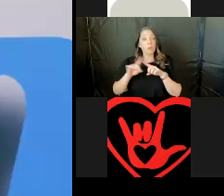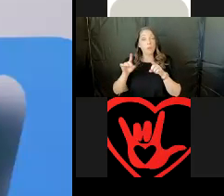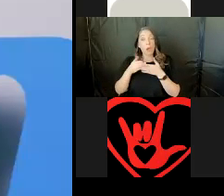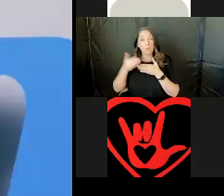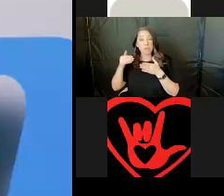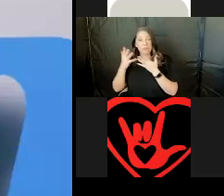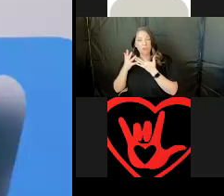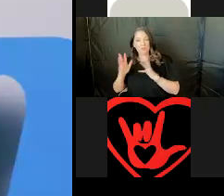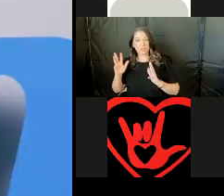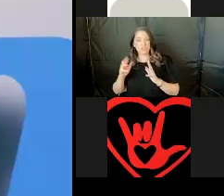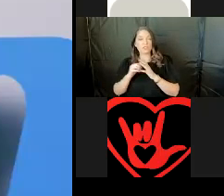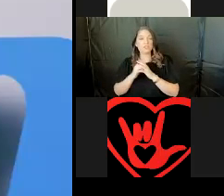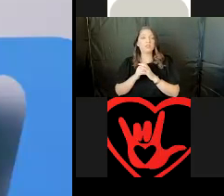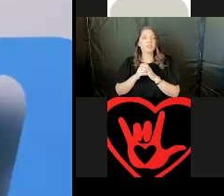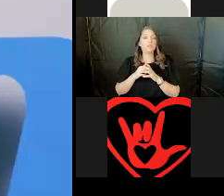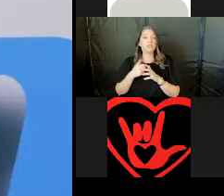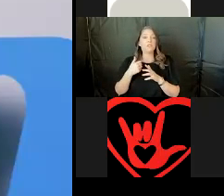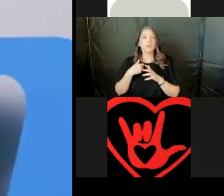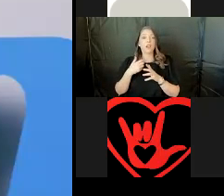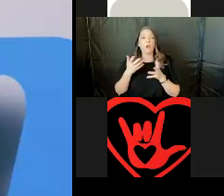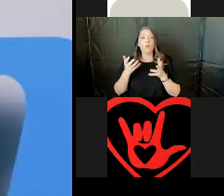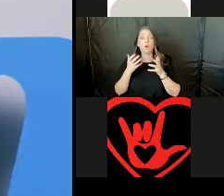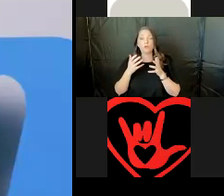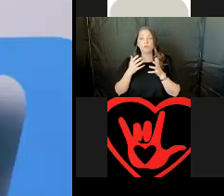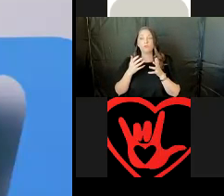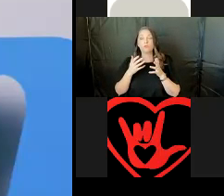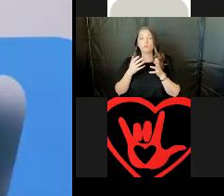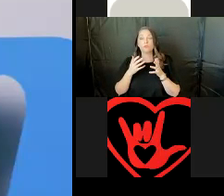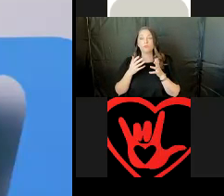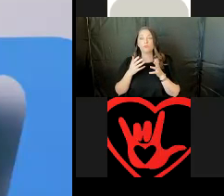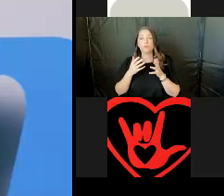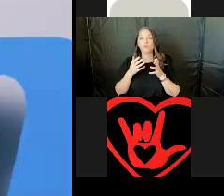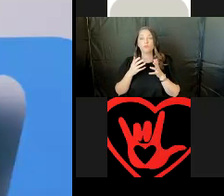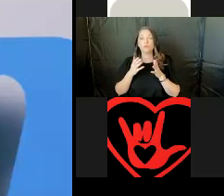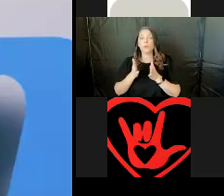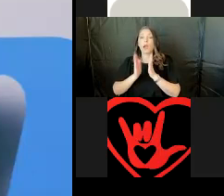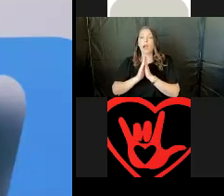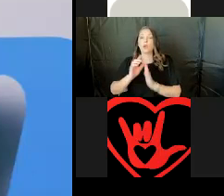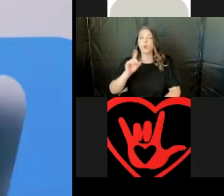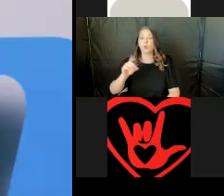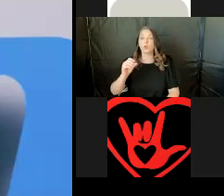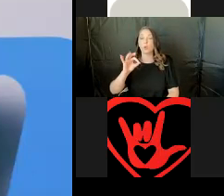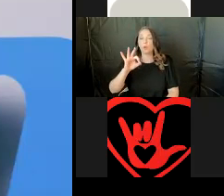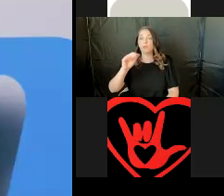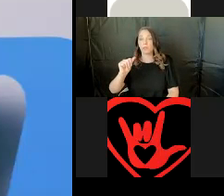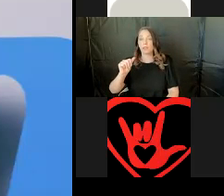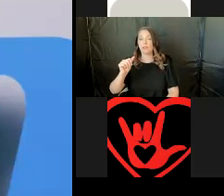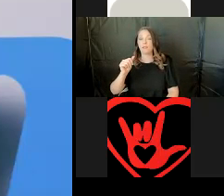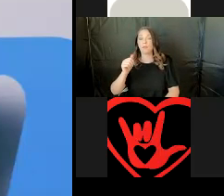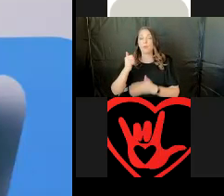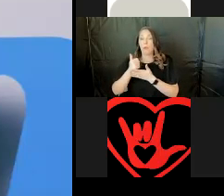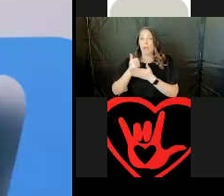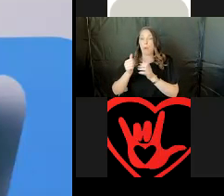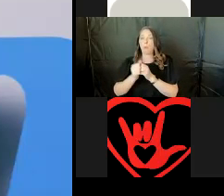I'll leave you with, well, actually, I'm going to ask Sophia to help us with the question